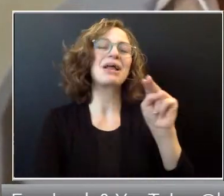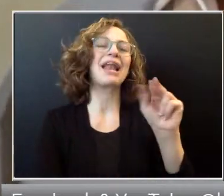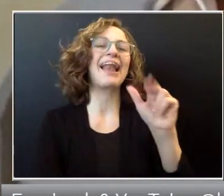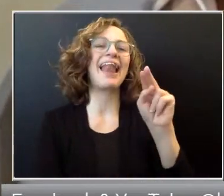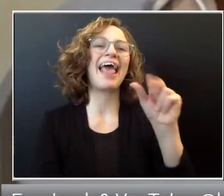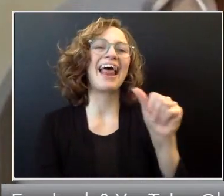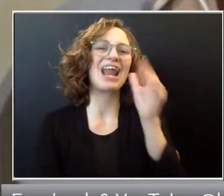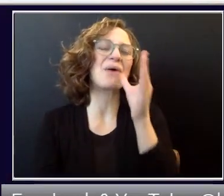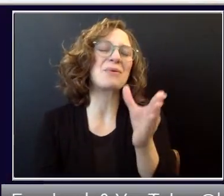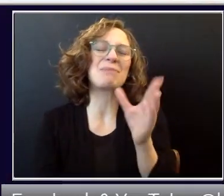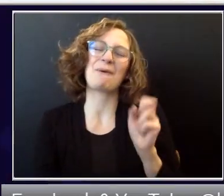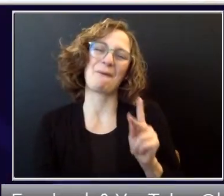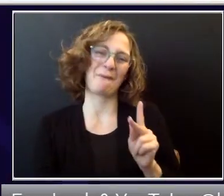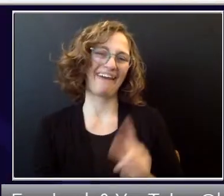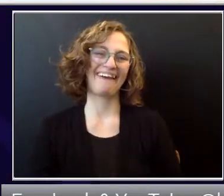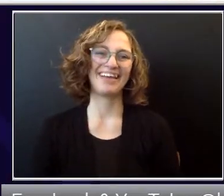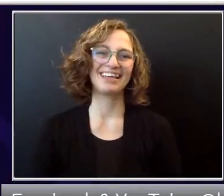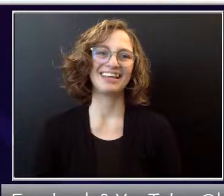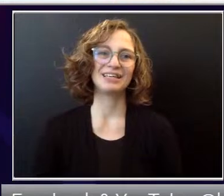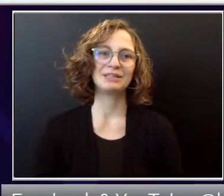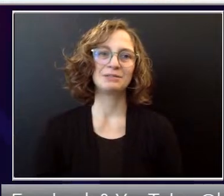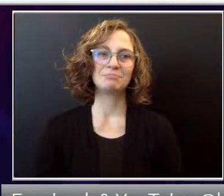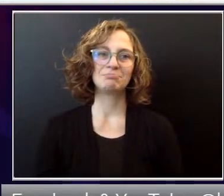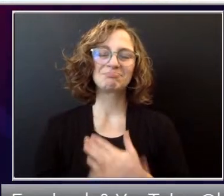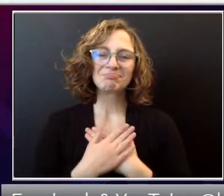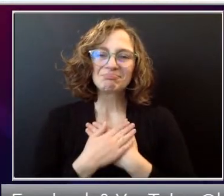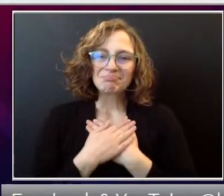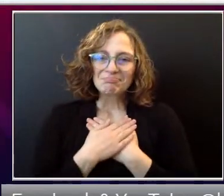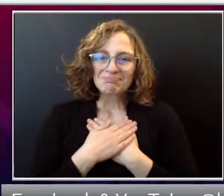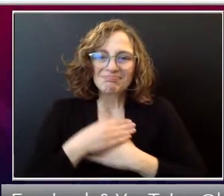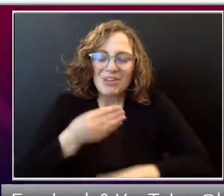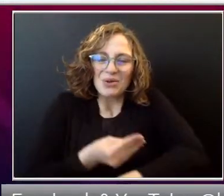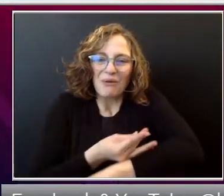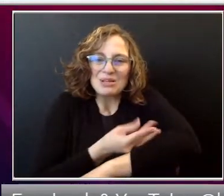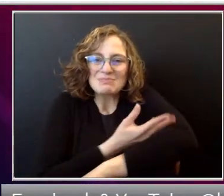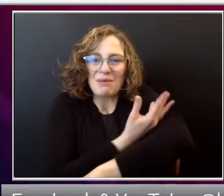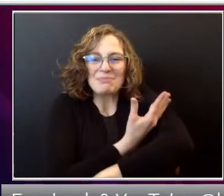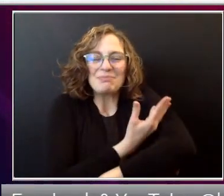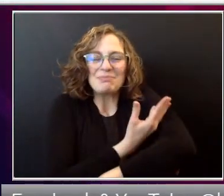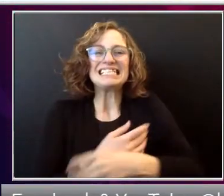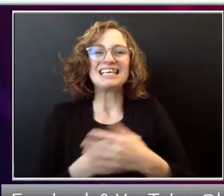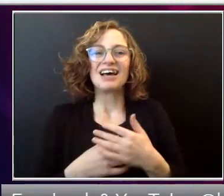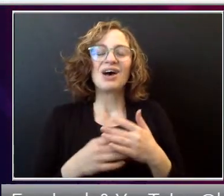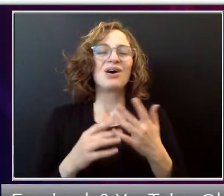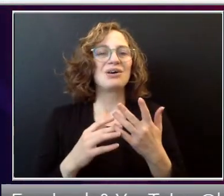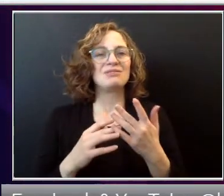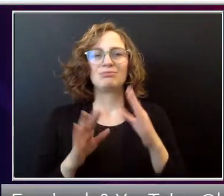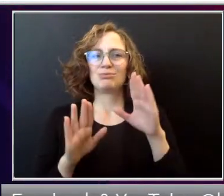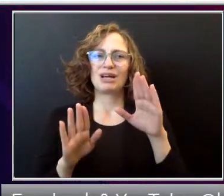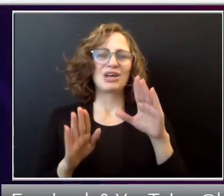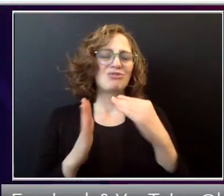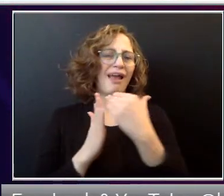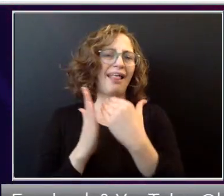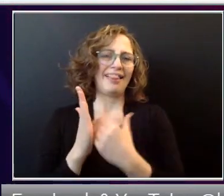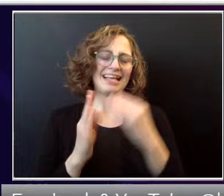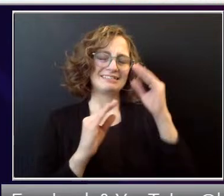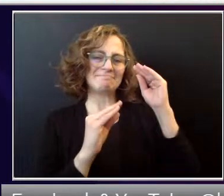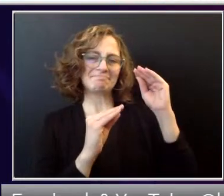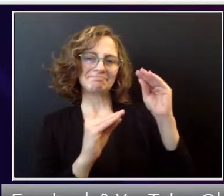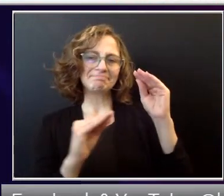okay. That kind of gives me goosebumps when you say that, because what a great lesson for kids to